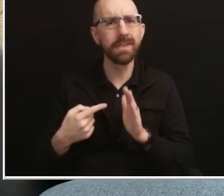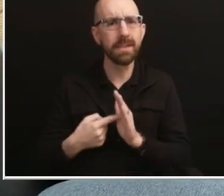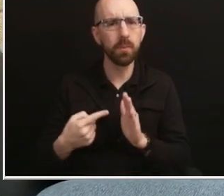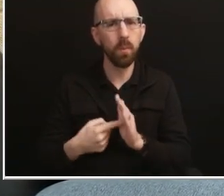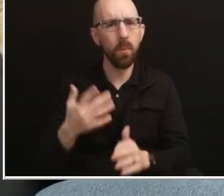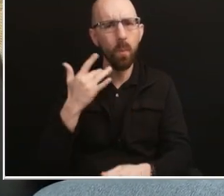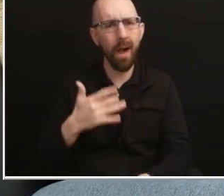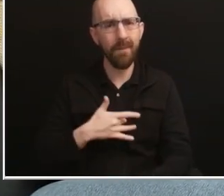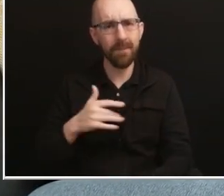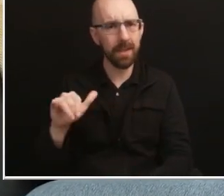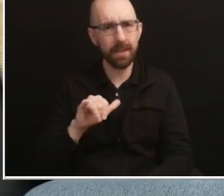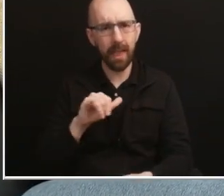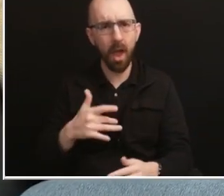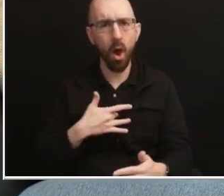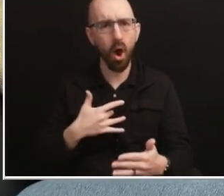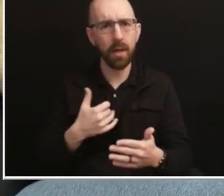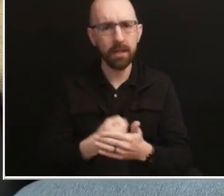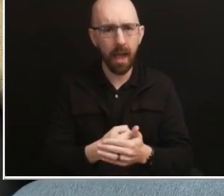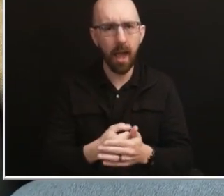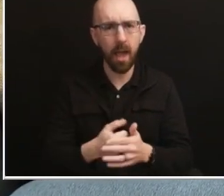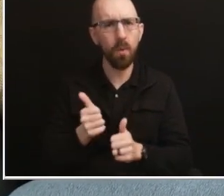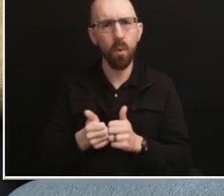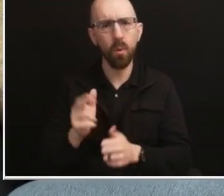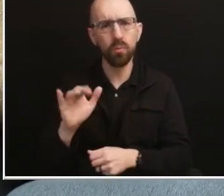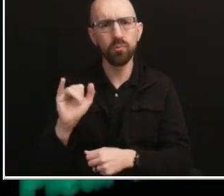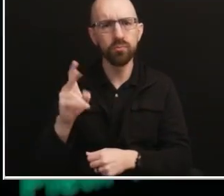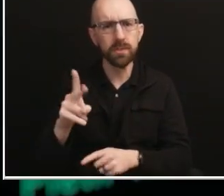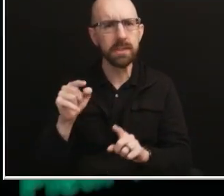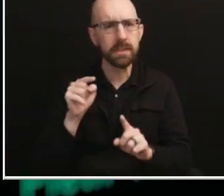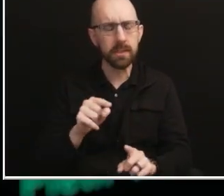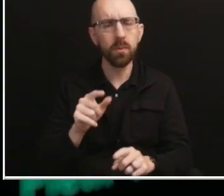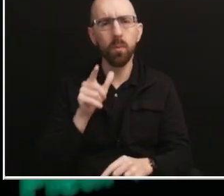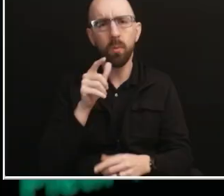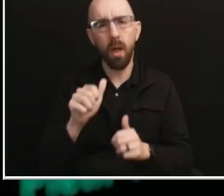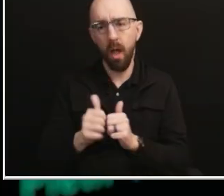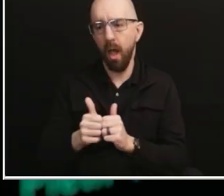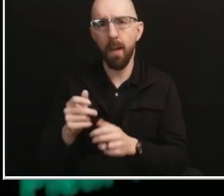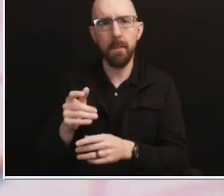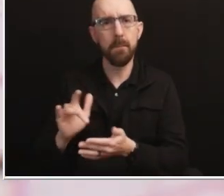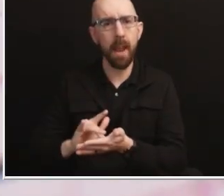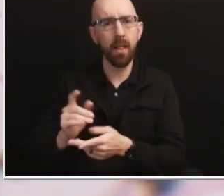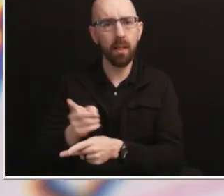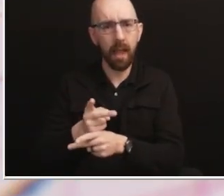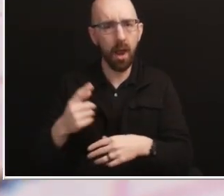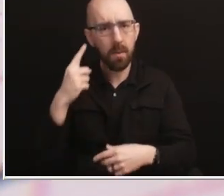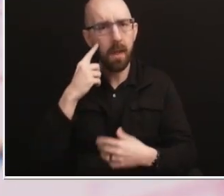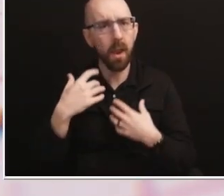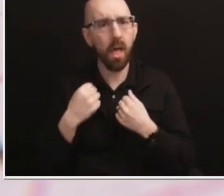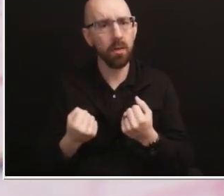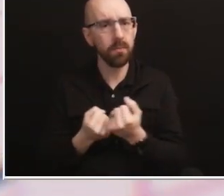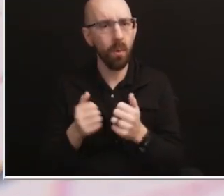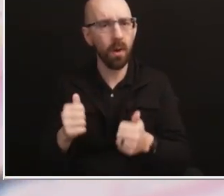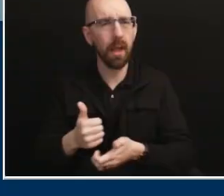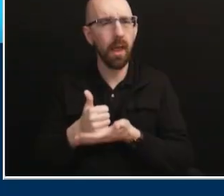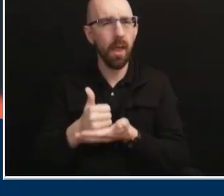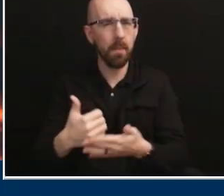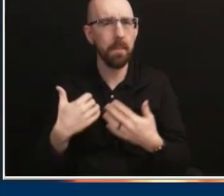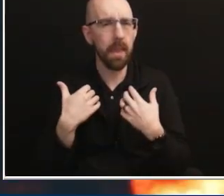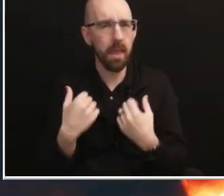attack, who's most at risk, and how both medical care and mental health support can help you heal.